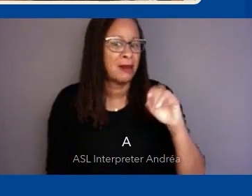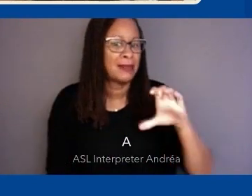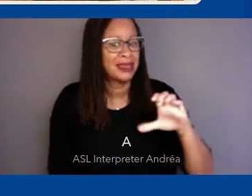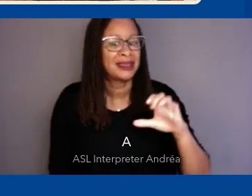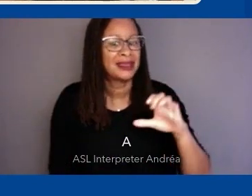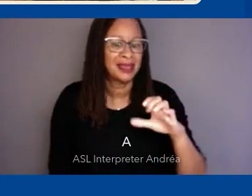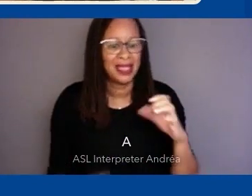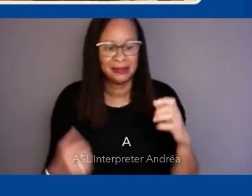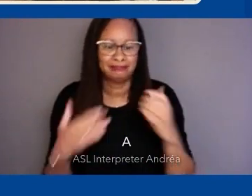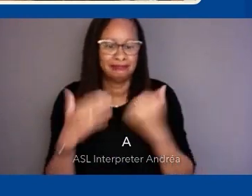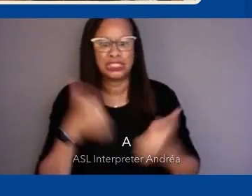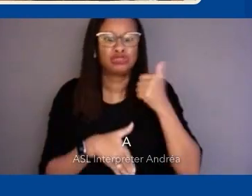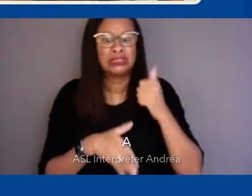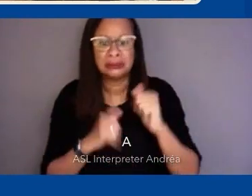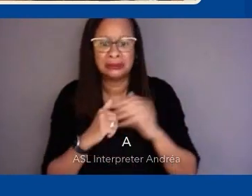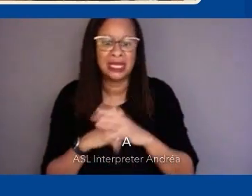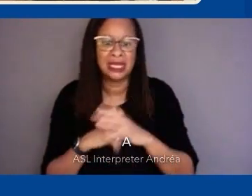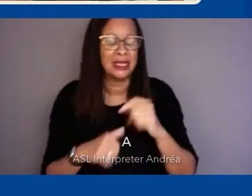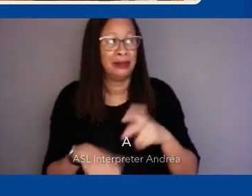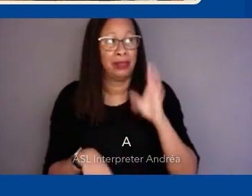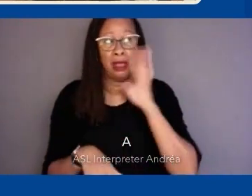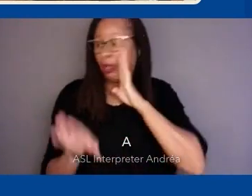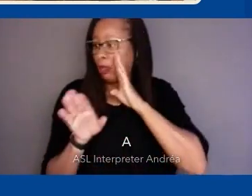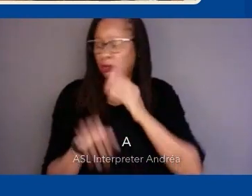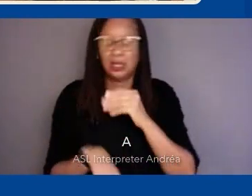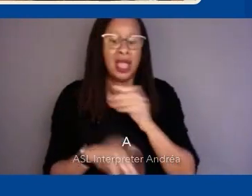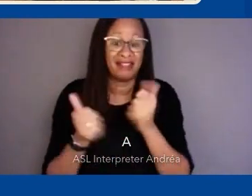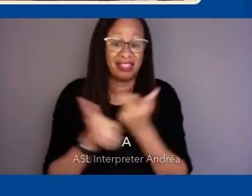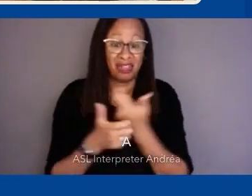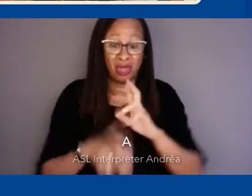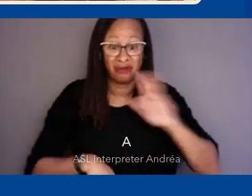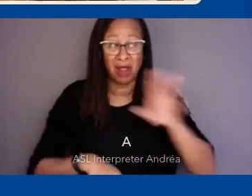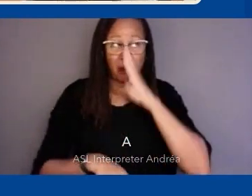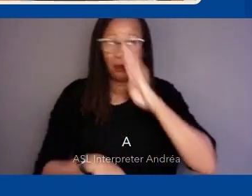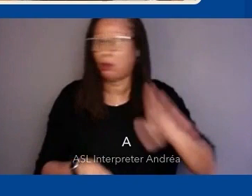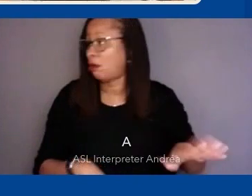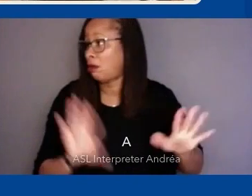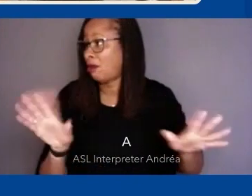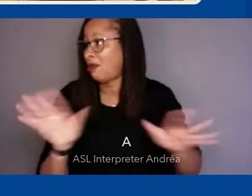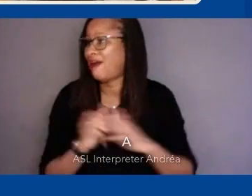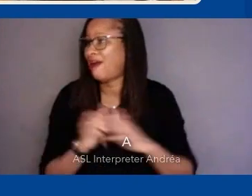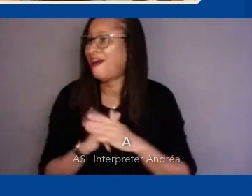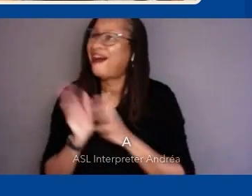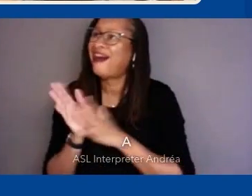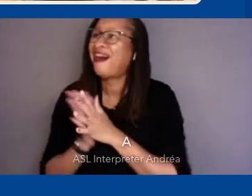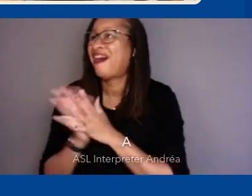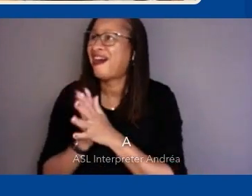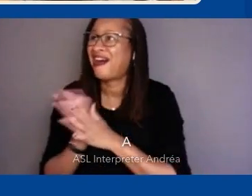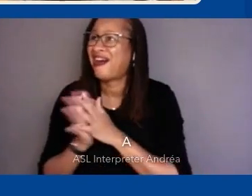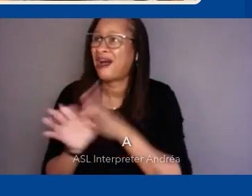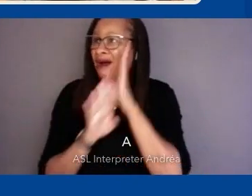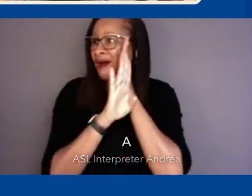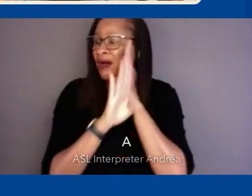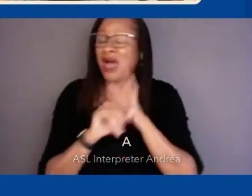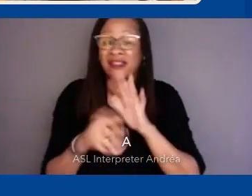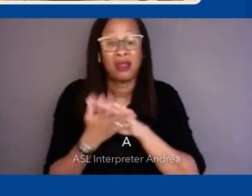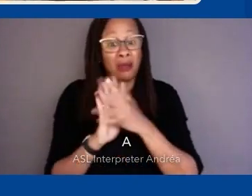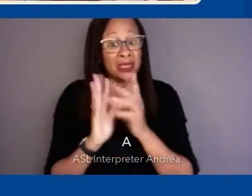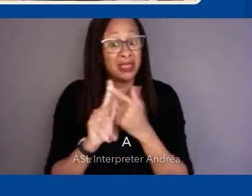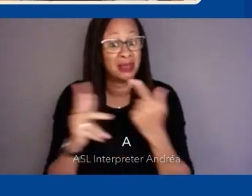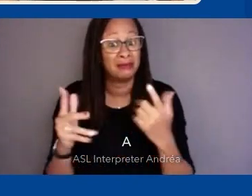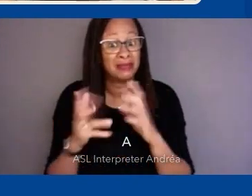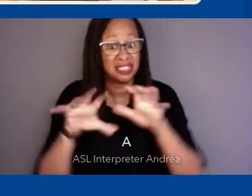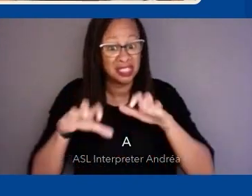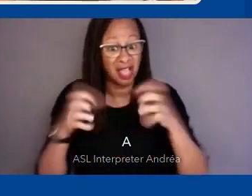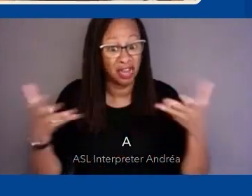to far right stuff and et cetera. So I think that all crystallized here, where